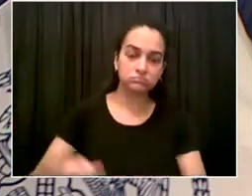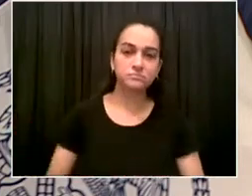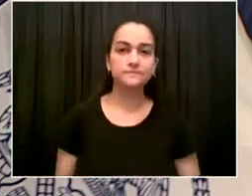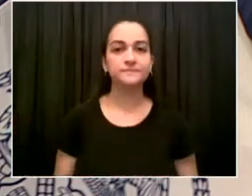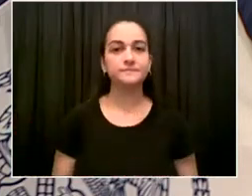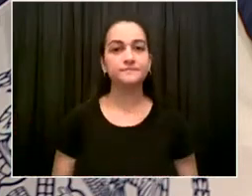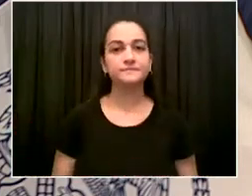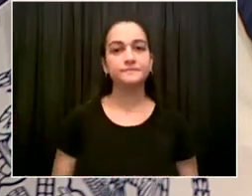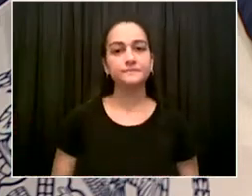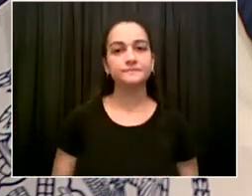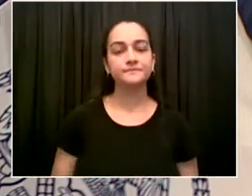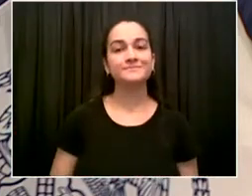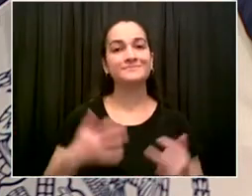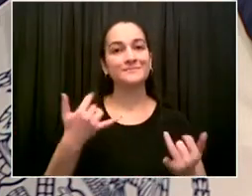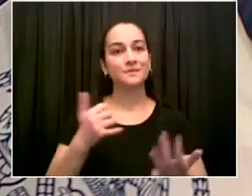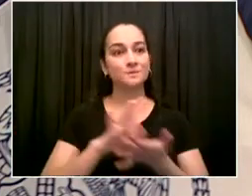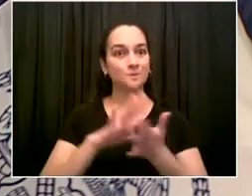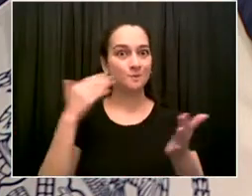substantially.